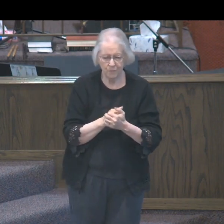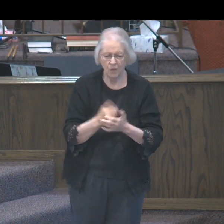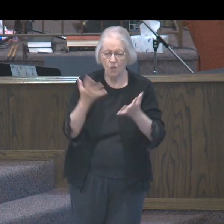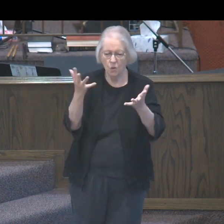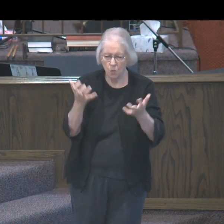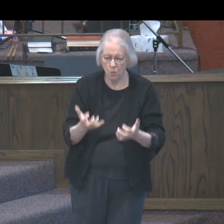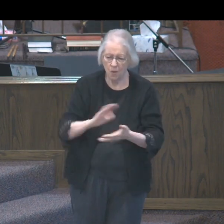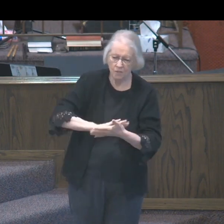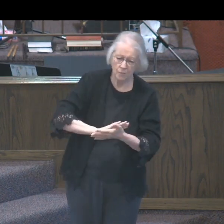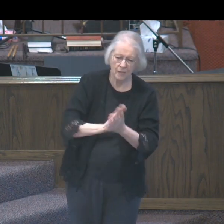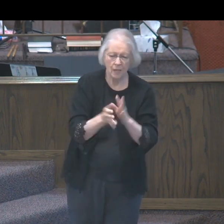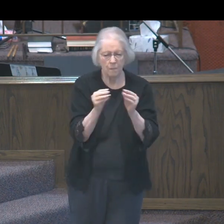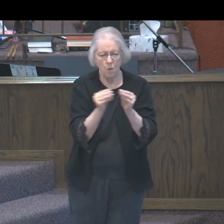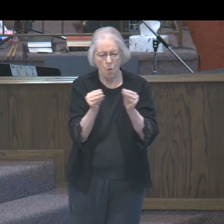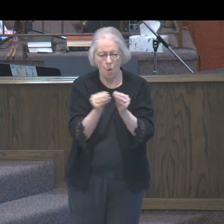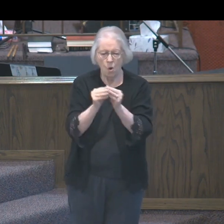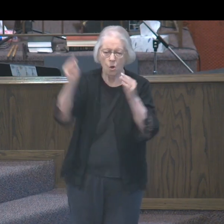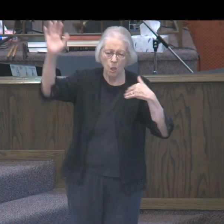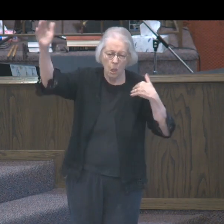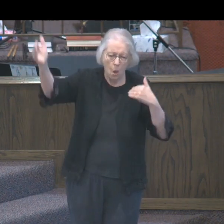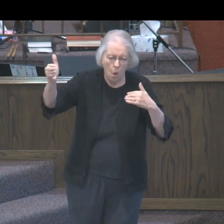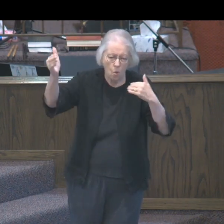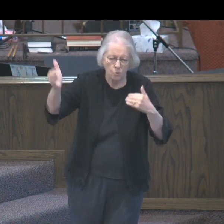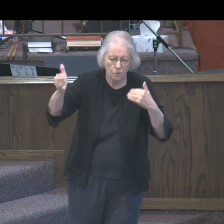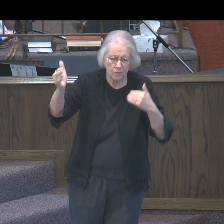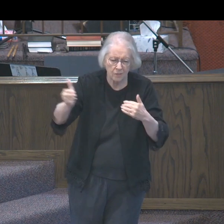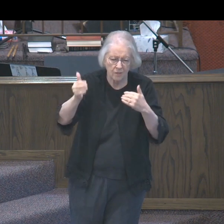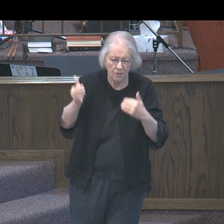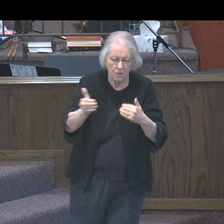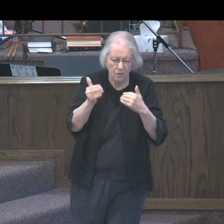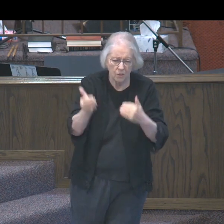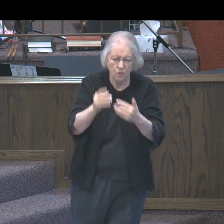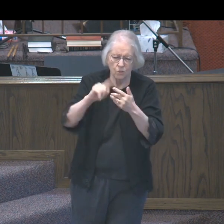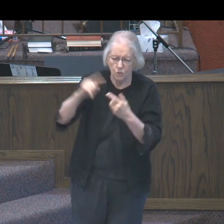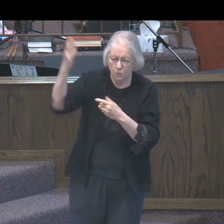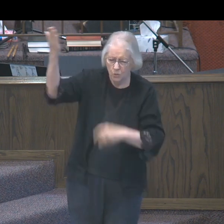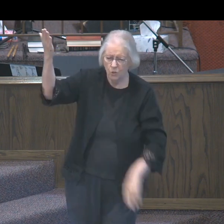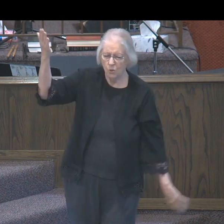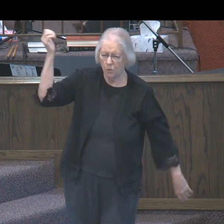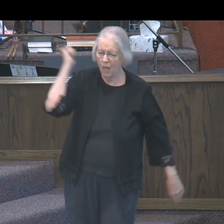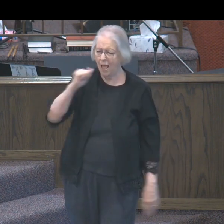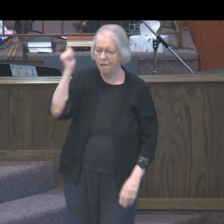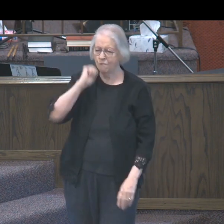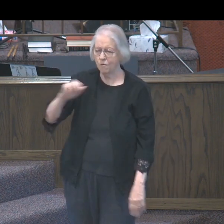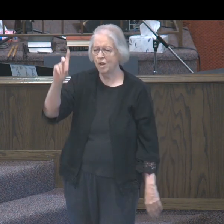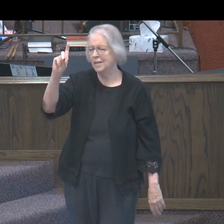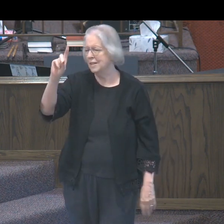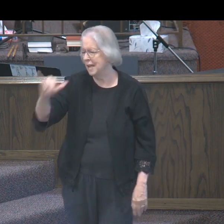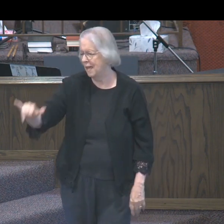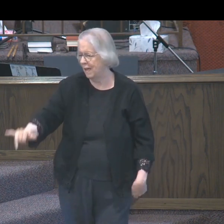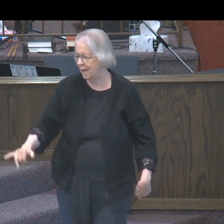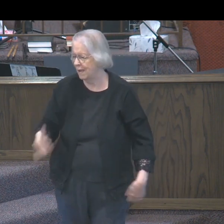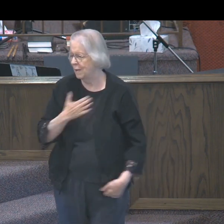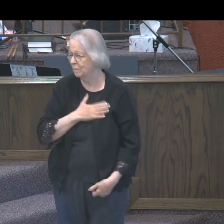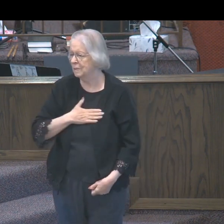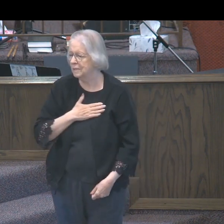today. And you're calling them unto yourself because you desire, because of your great love, to